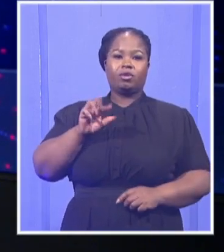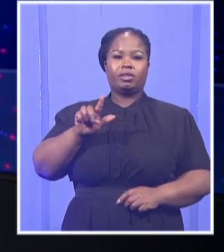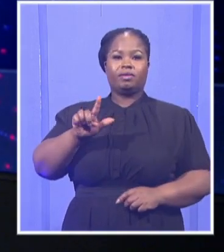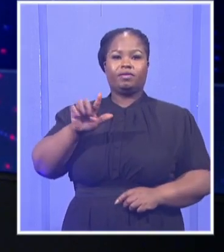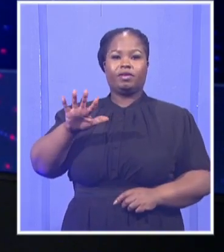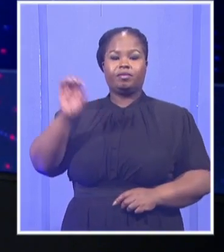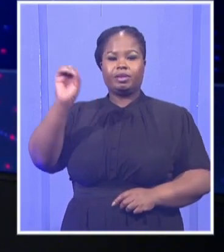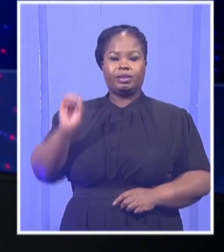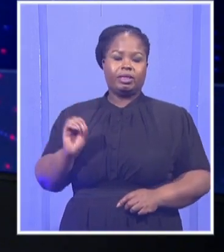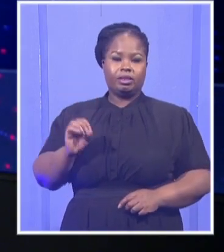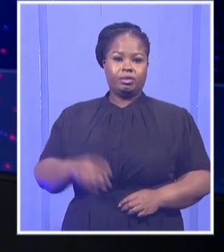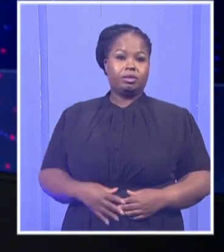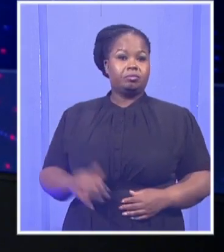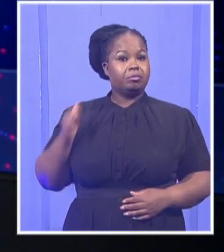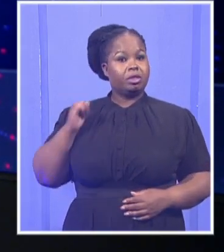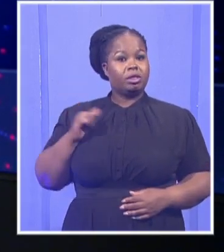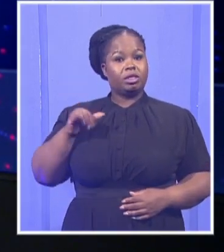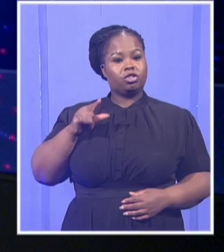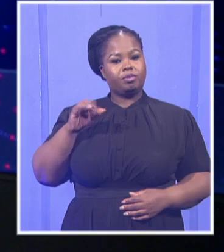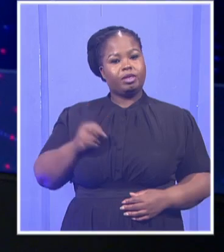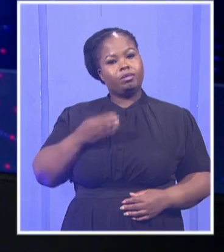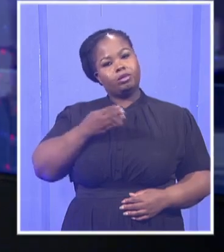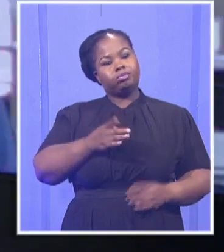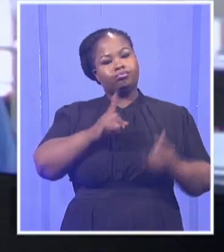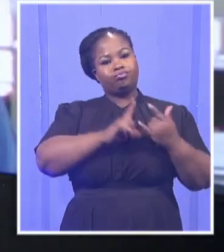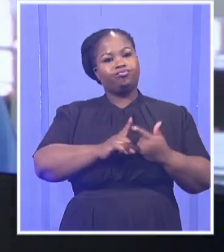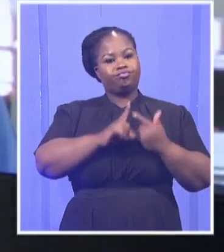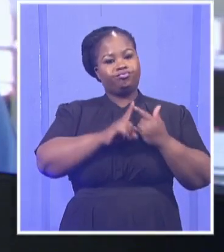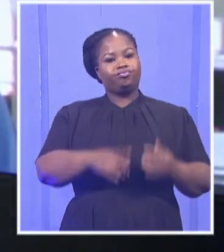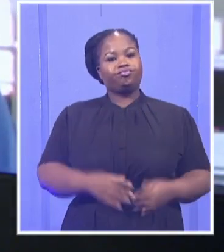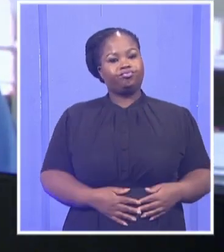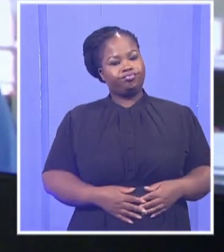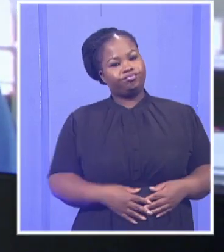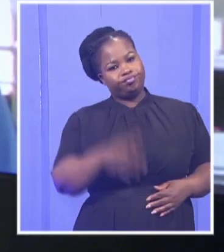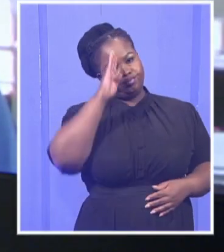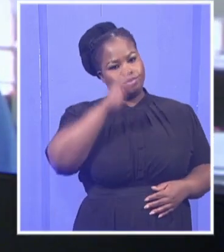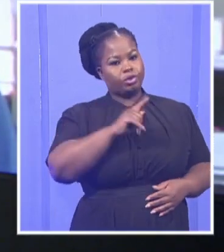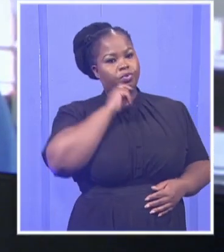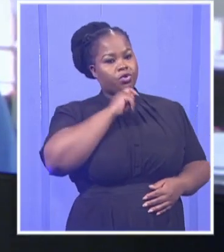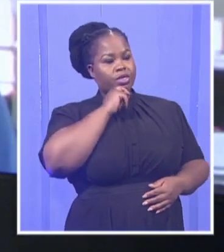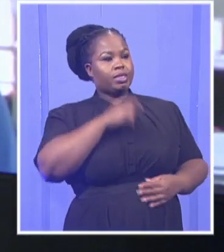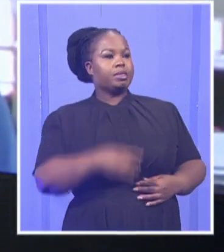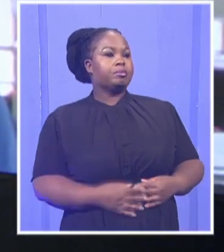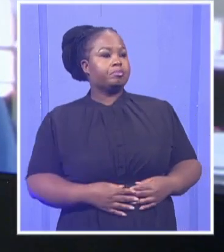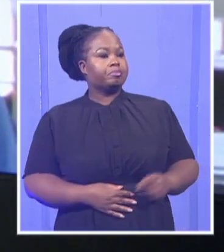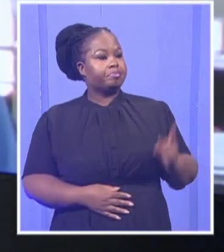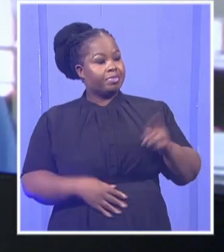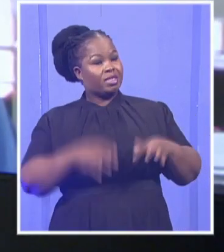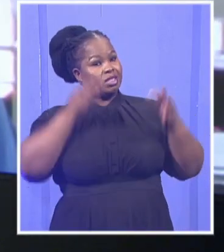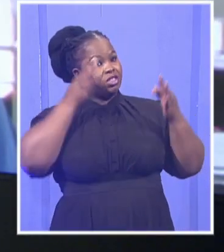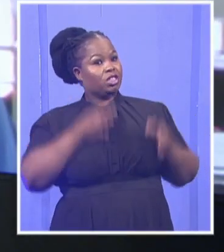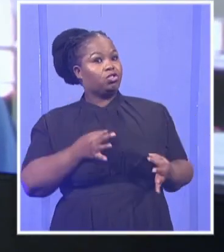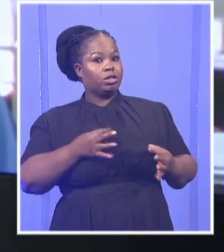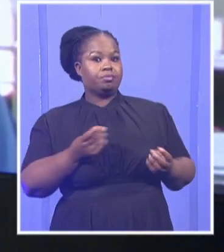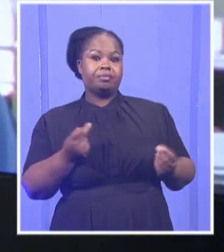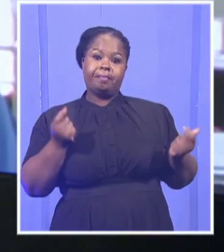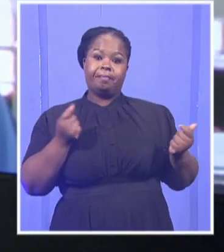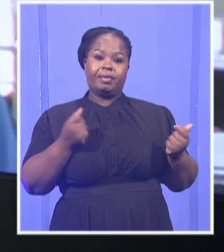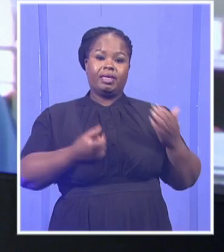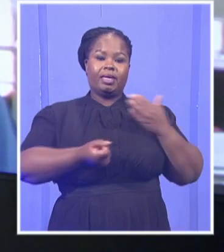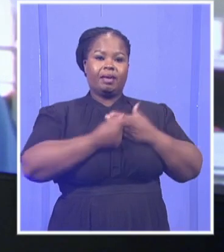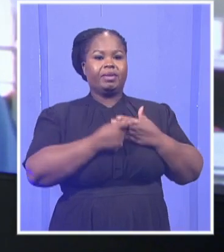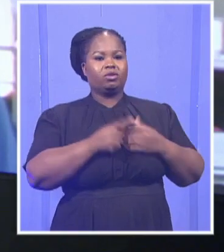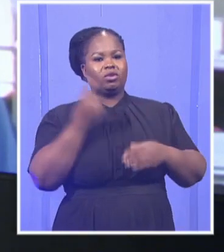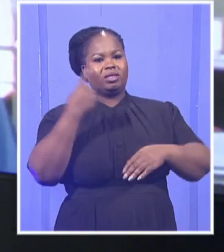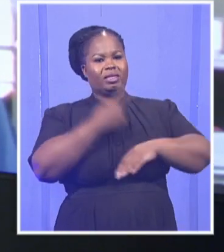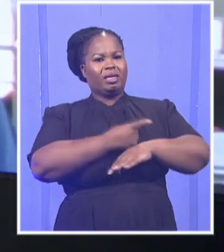9.57%. Yesterday, Dr. Azar Jammine joins us now via Zoom. A very good morning to you. This decision just coming on the eve of